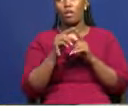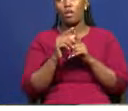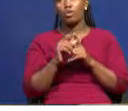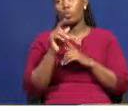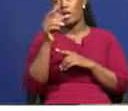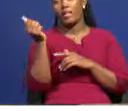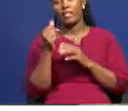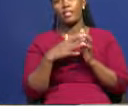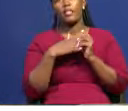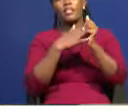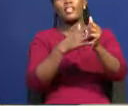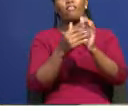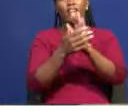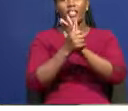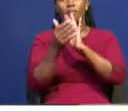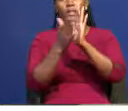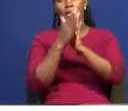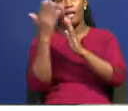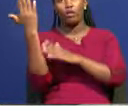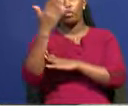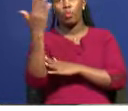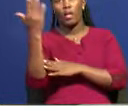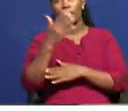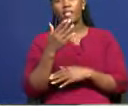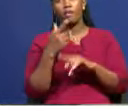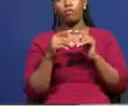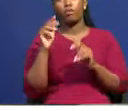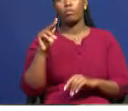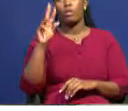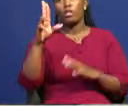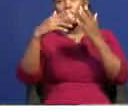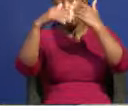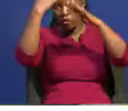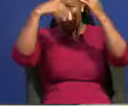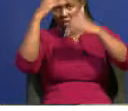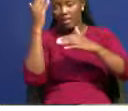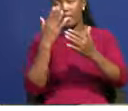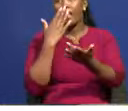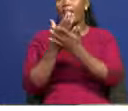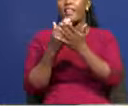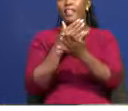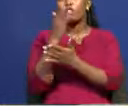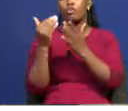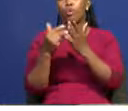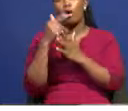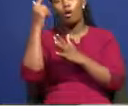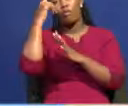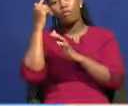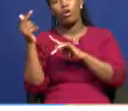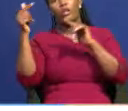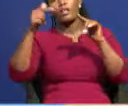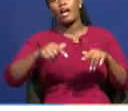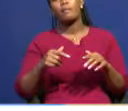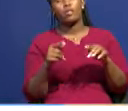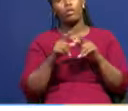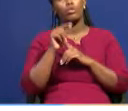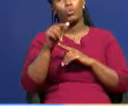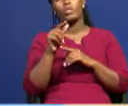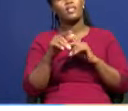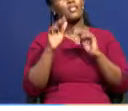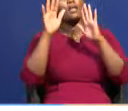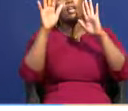Koskei, a governance expert, as well as a lecturer from Kenyatta University. Thank you for making time, gentlemen, for this vital discussion. It is an important week. We